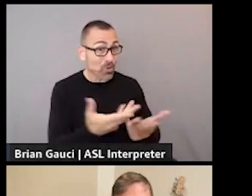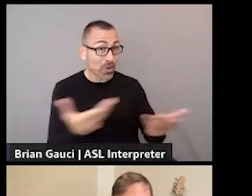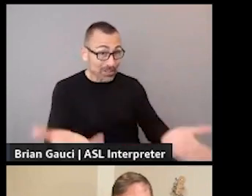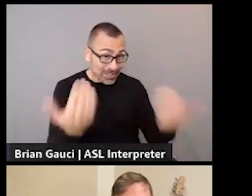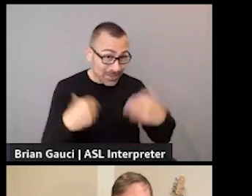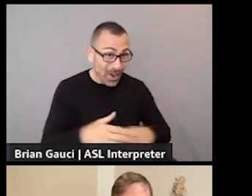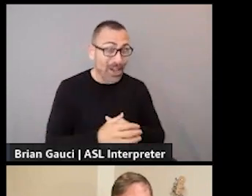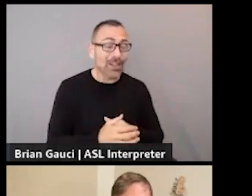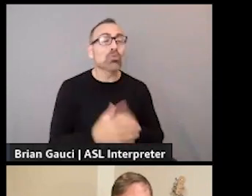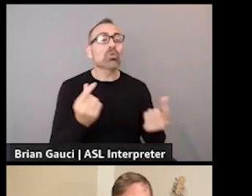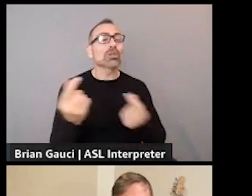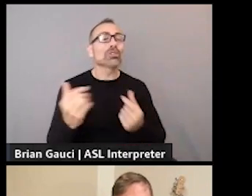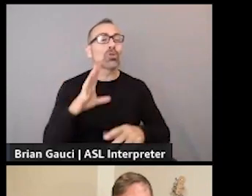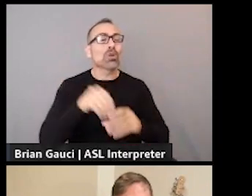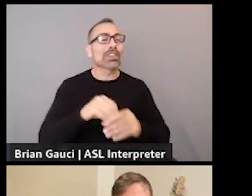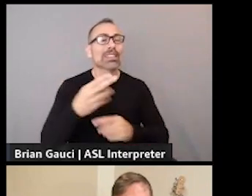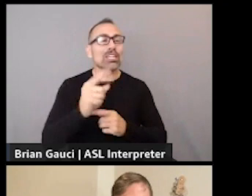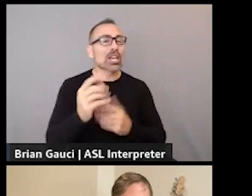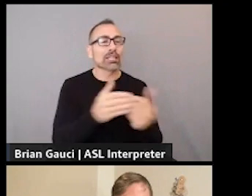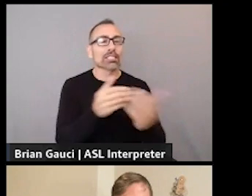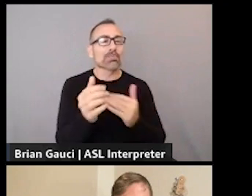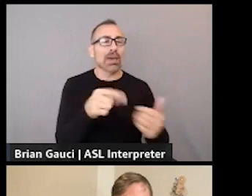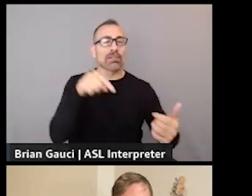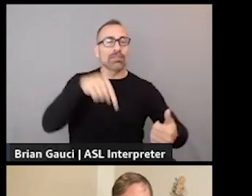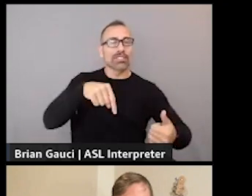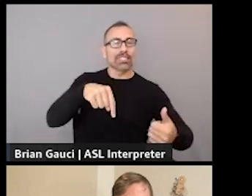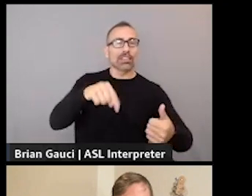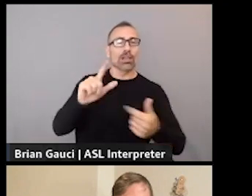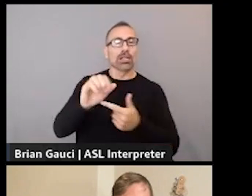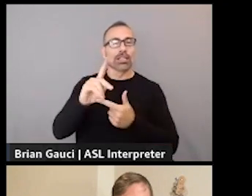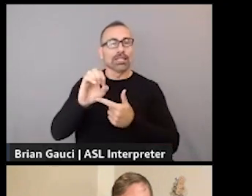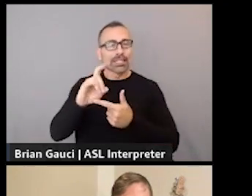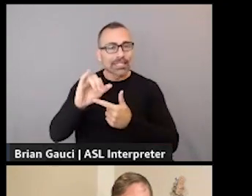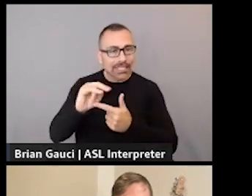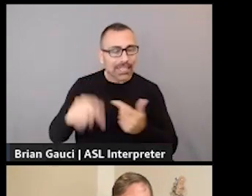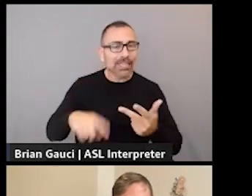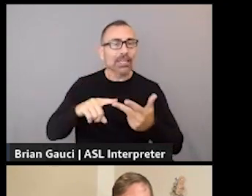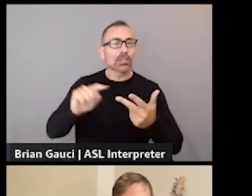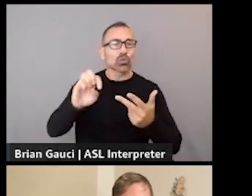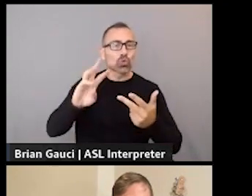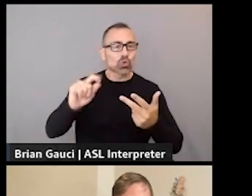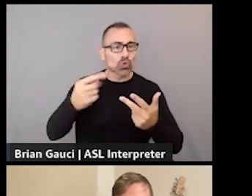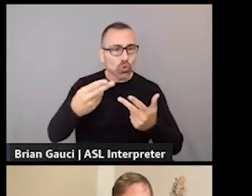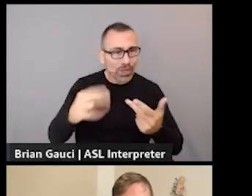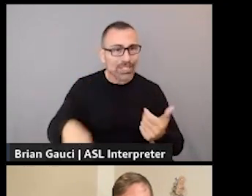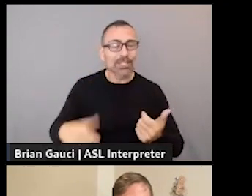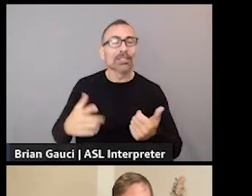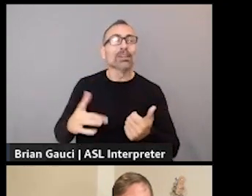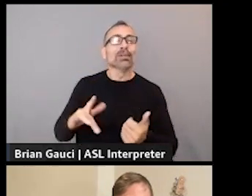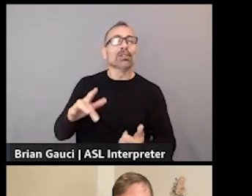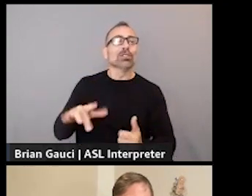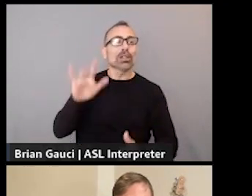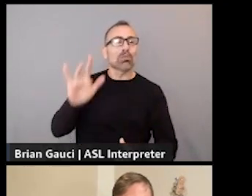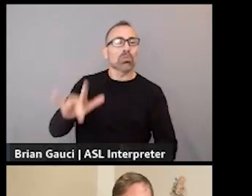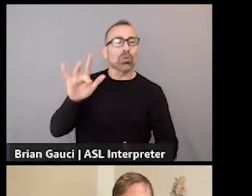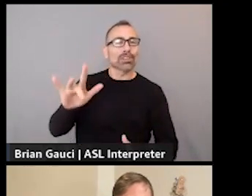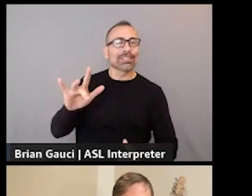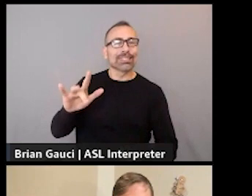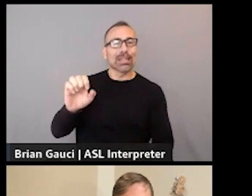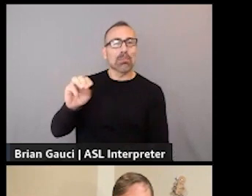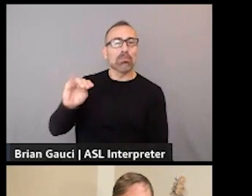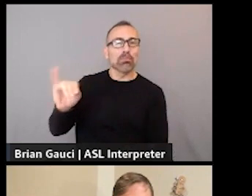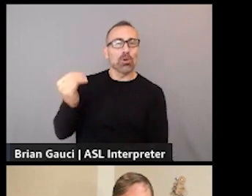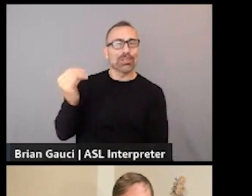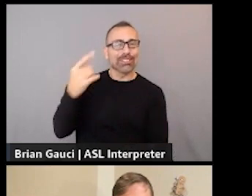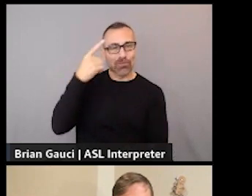from. LinkedIn, Twitch, doesn't matter. Unicorn emojis. I want to see the unicorns. Make it rain unicorns, everyone. All right.